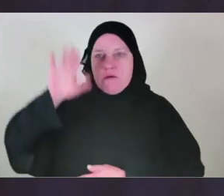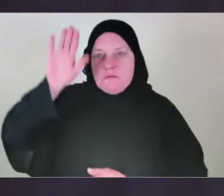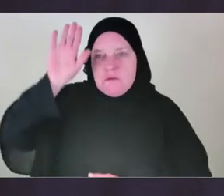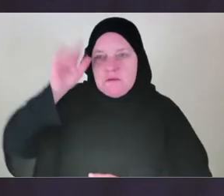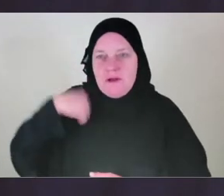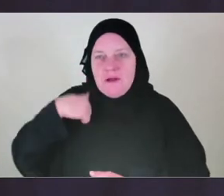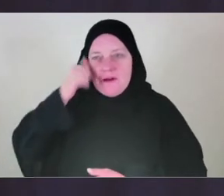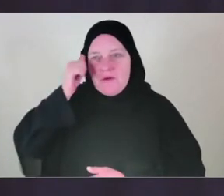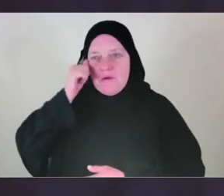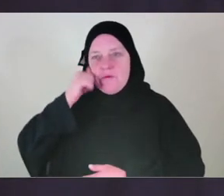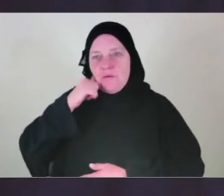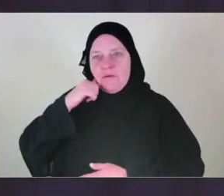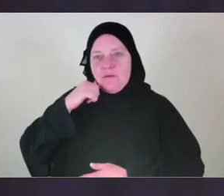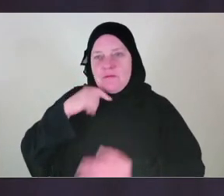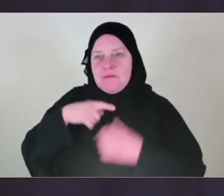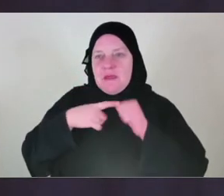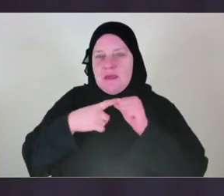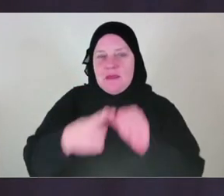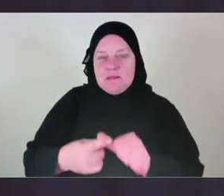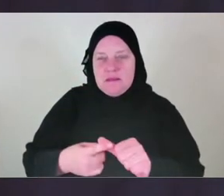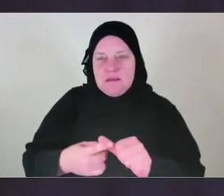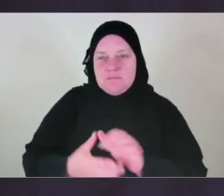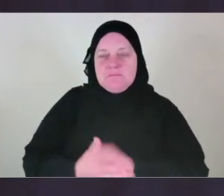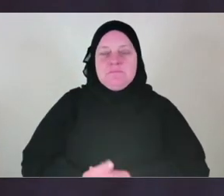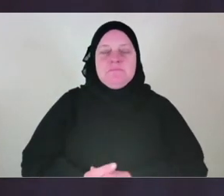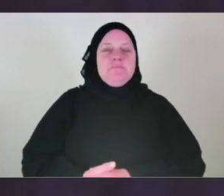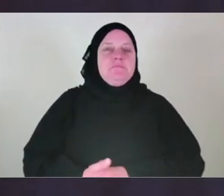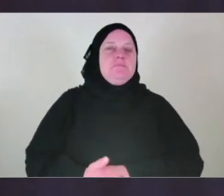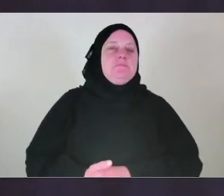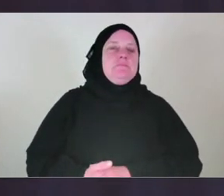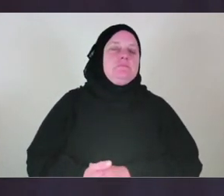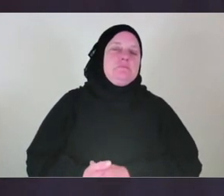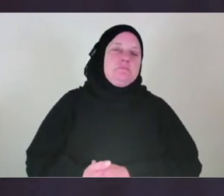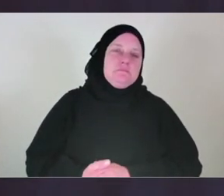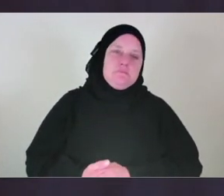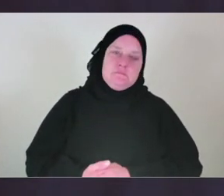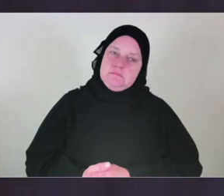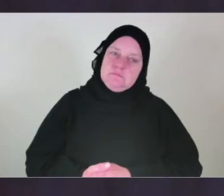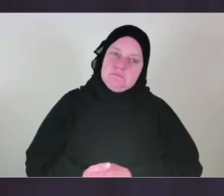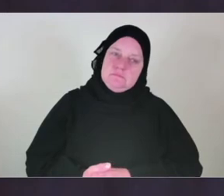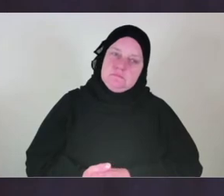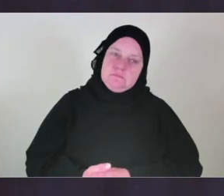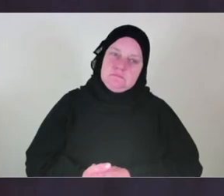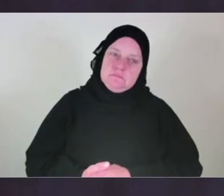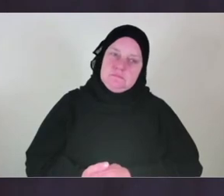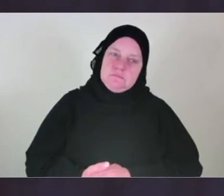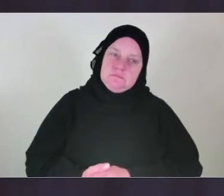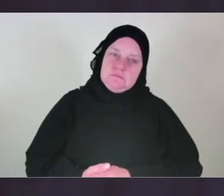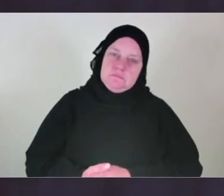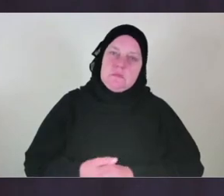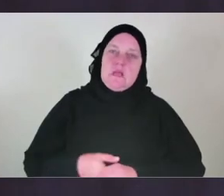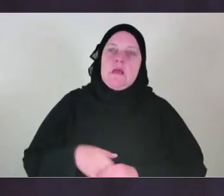first. He is sitting in front of the court of Banu al-Abbas.